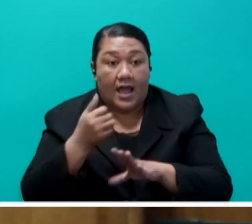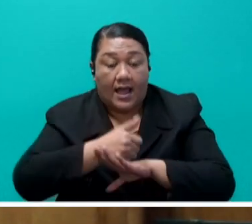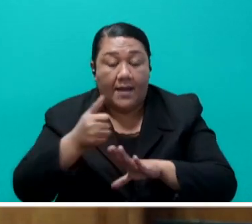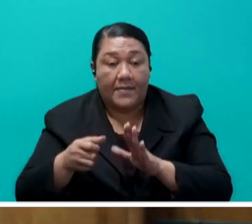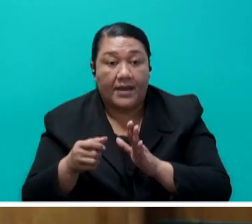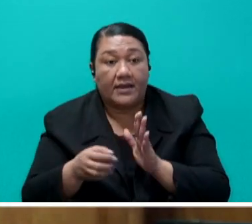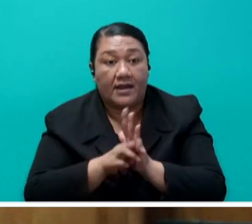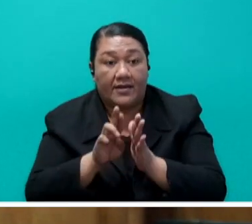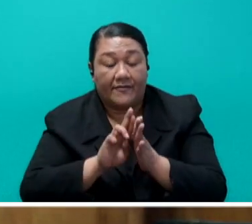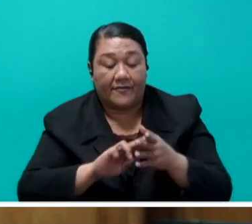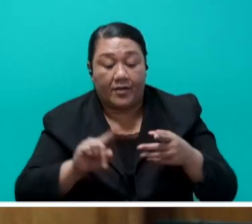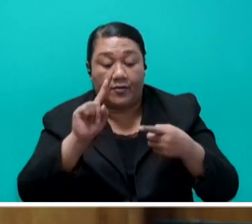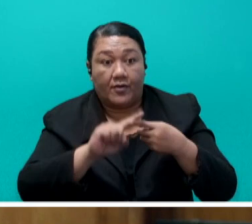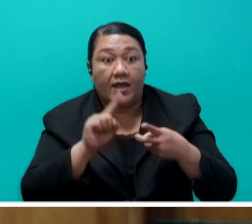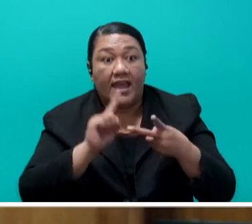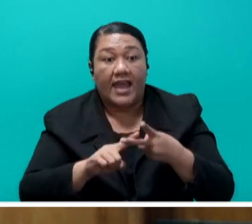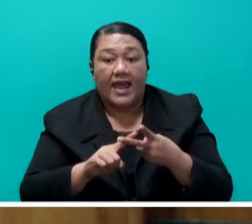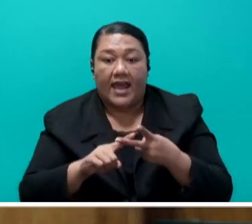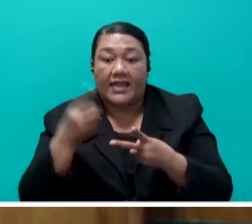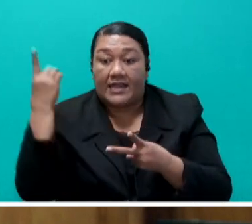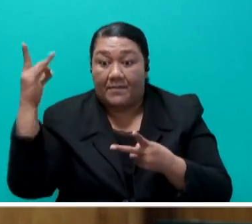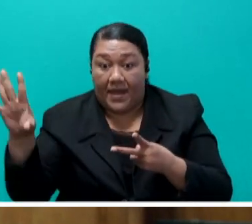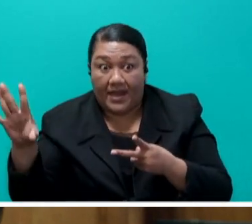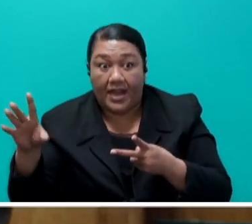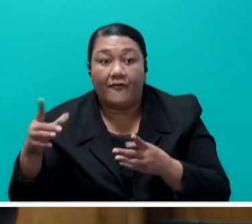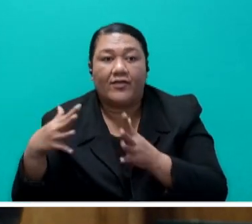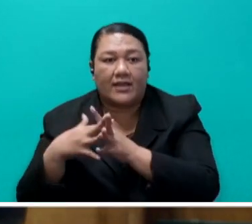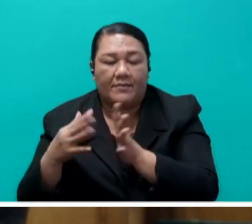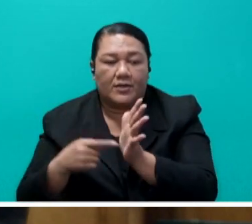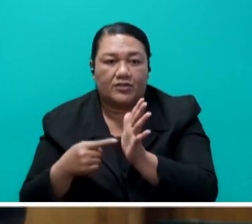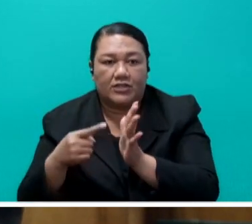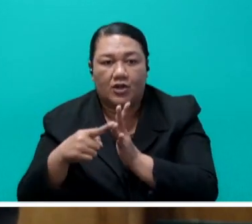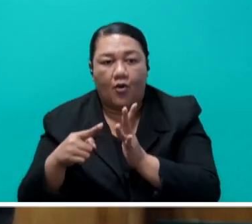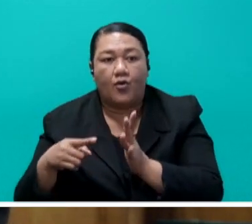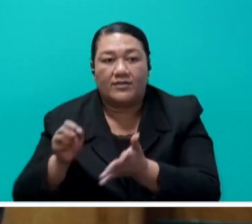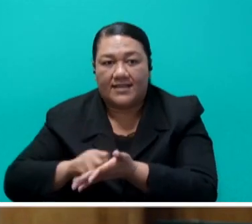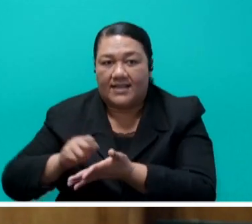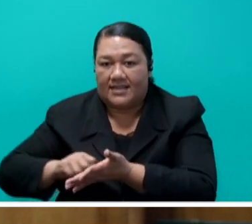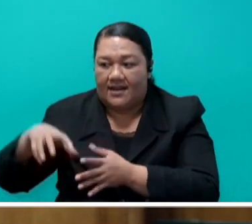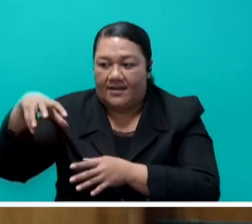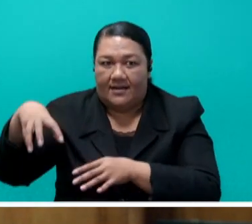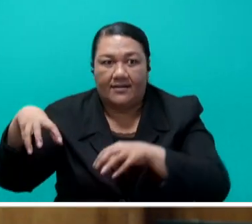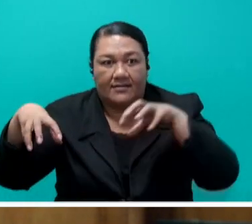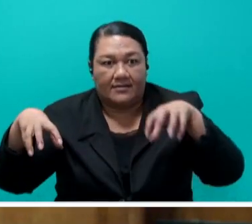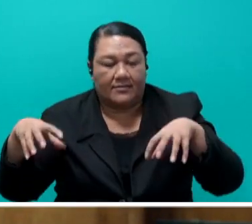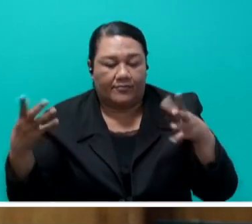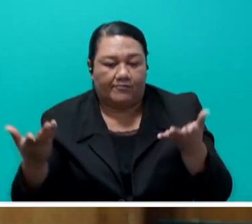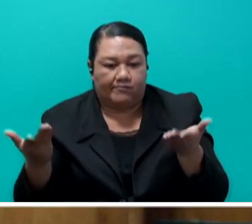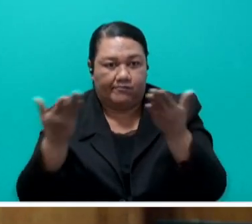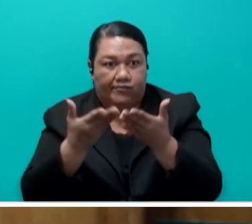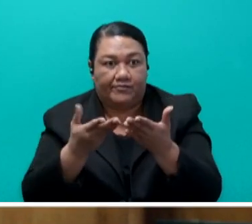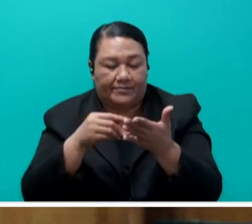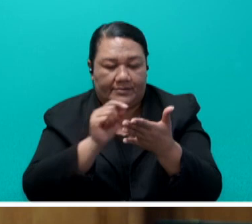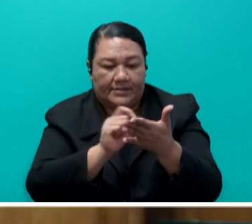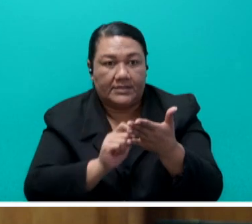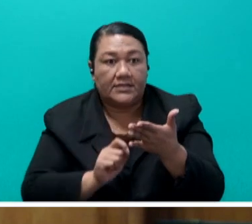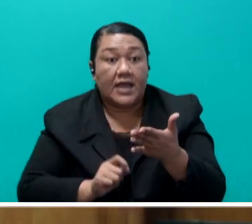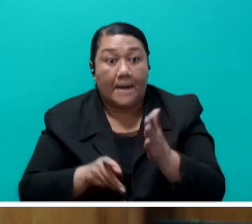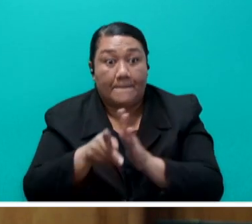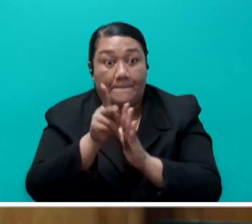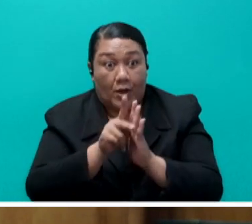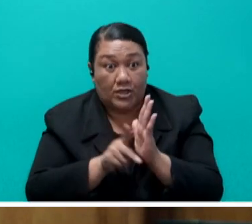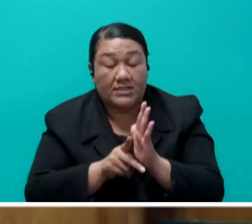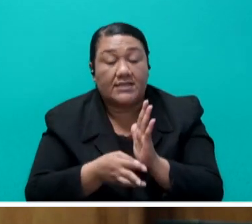detailed independent report authored by the WTO Secretariat. The journey towards Fiji's fourth trade policy review